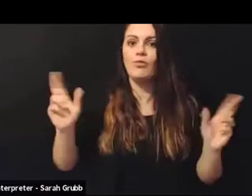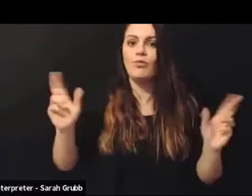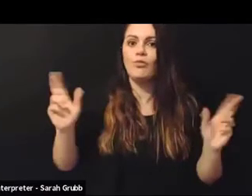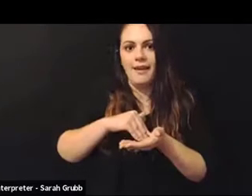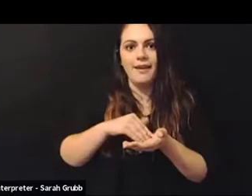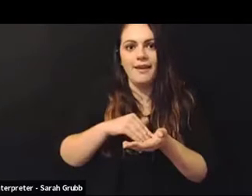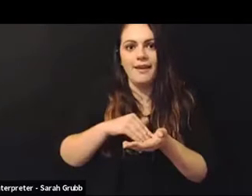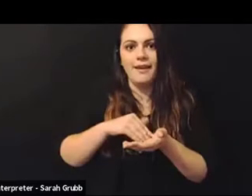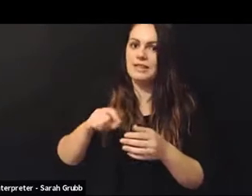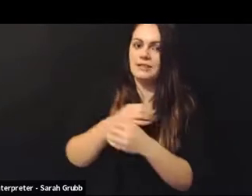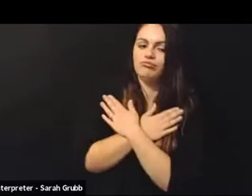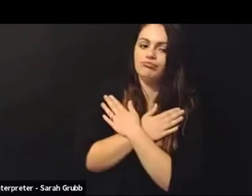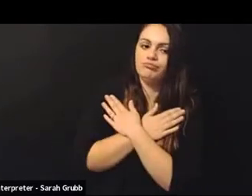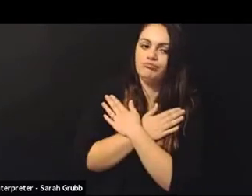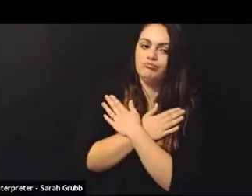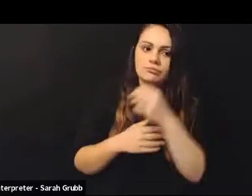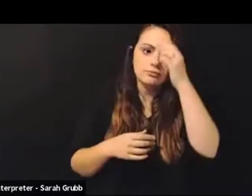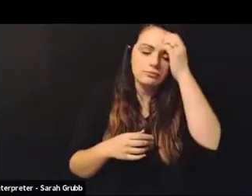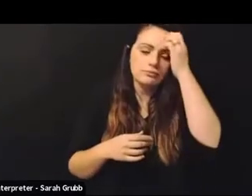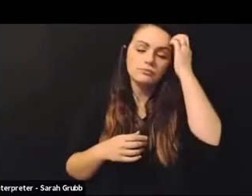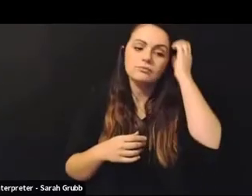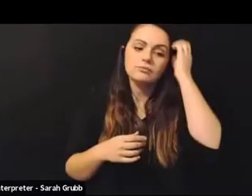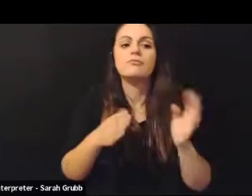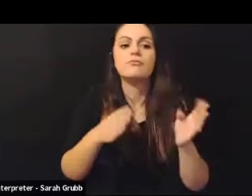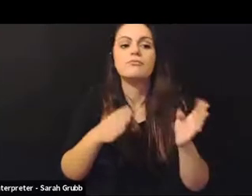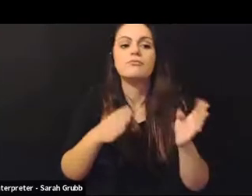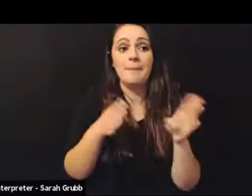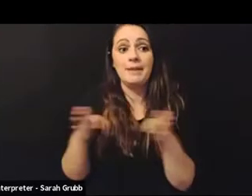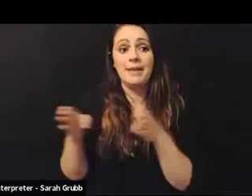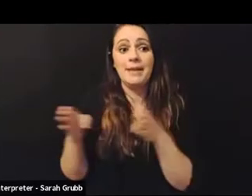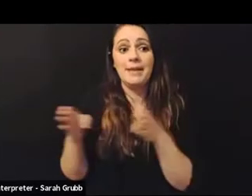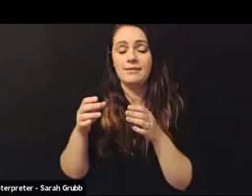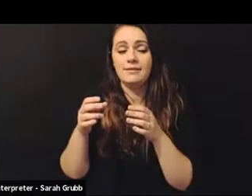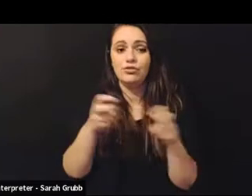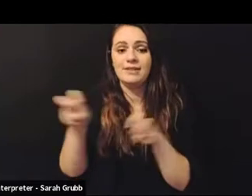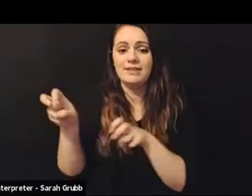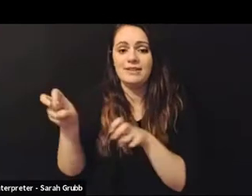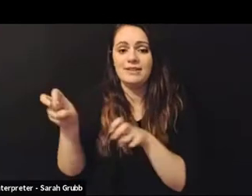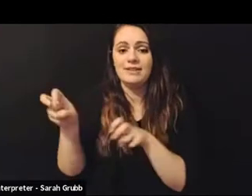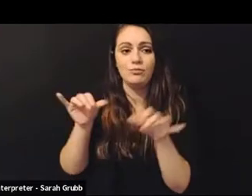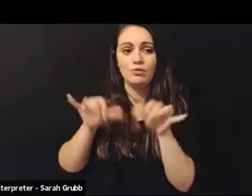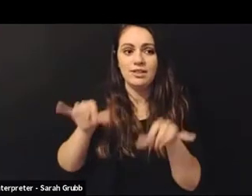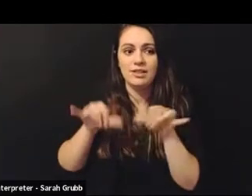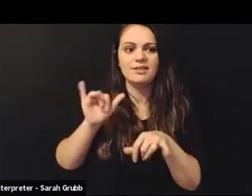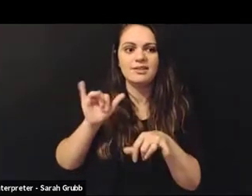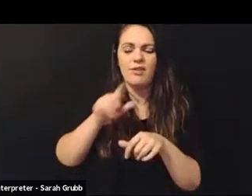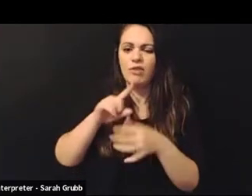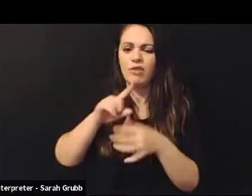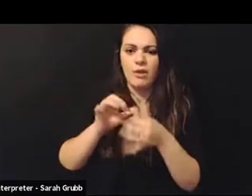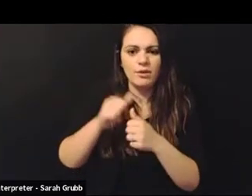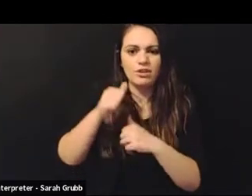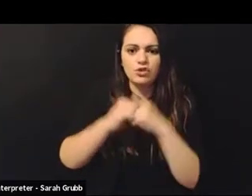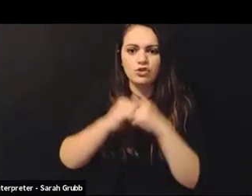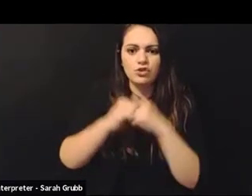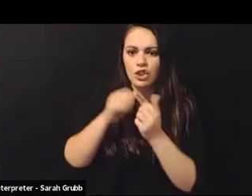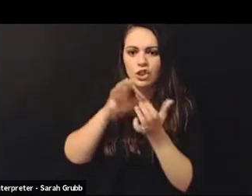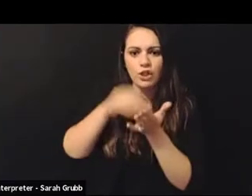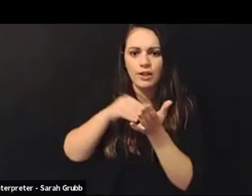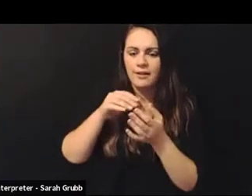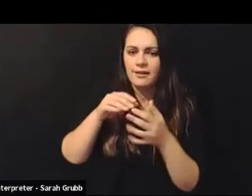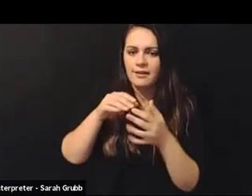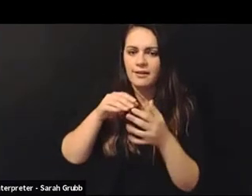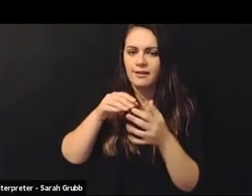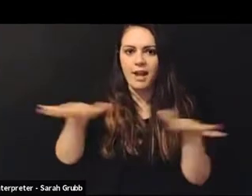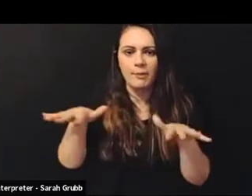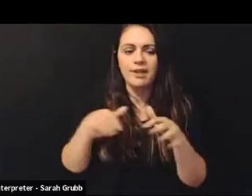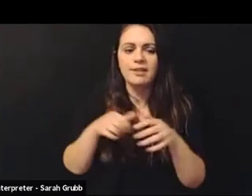Planned transitions and routines is another piece of that structured learning environment. So again, that predictability, I talked earlier about that when I